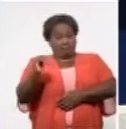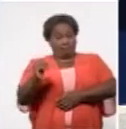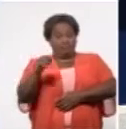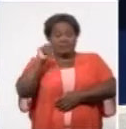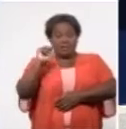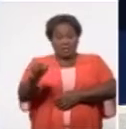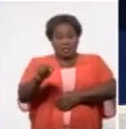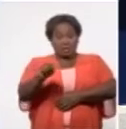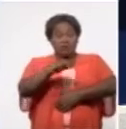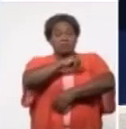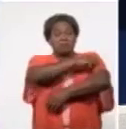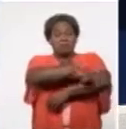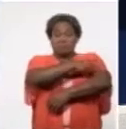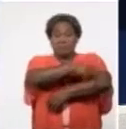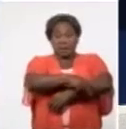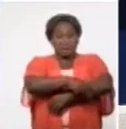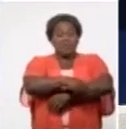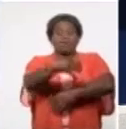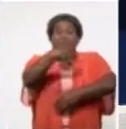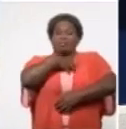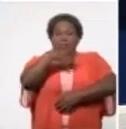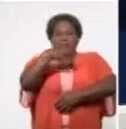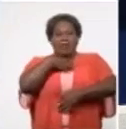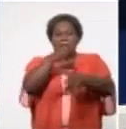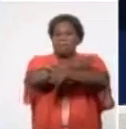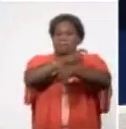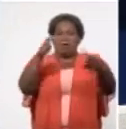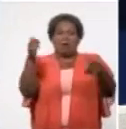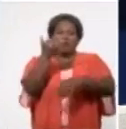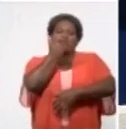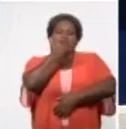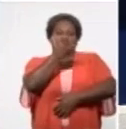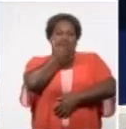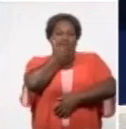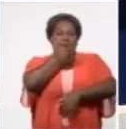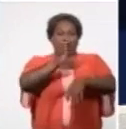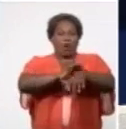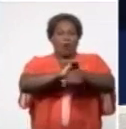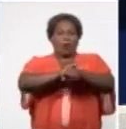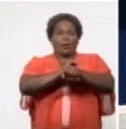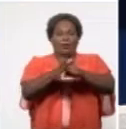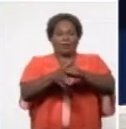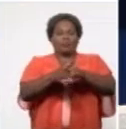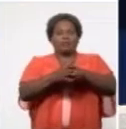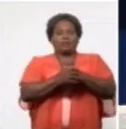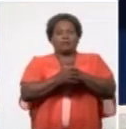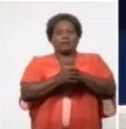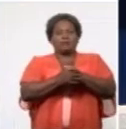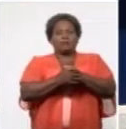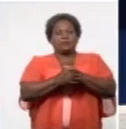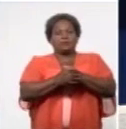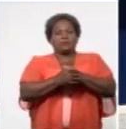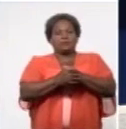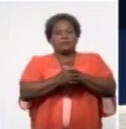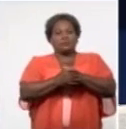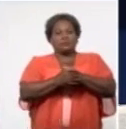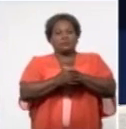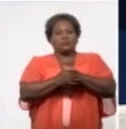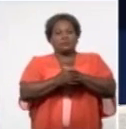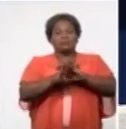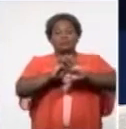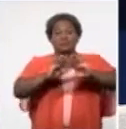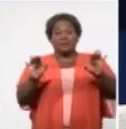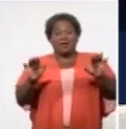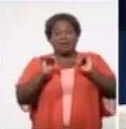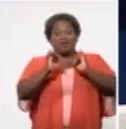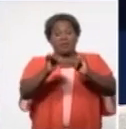disease. This is the information we had on the behavior of the pandemic that, as has been illustrated, a proper control of the disease